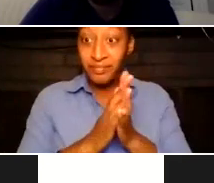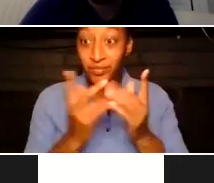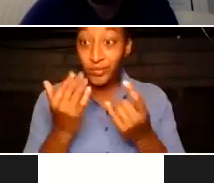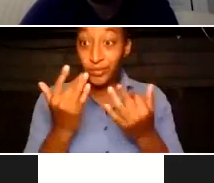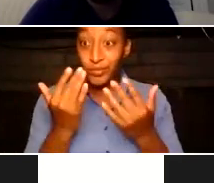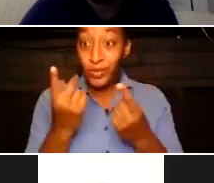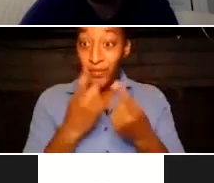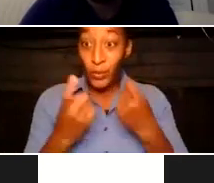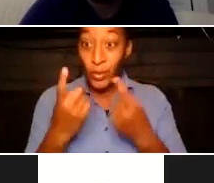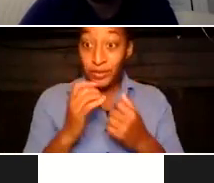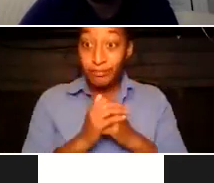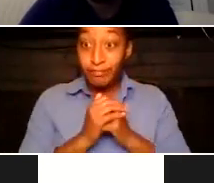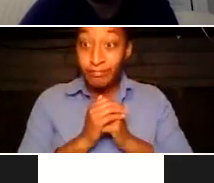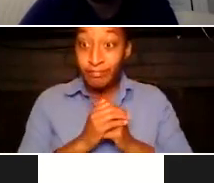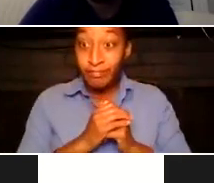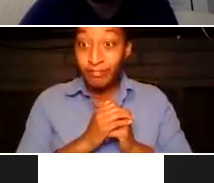Okay.